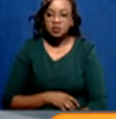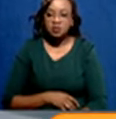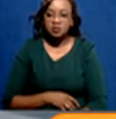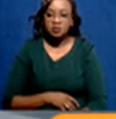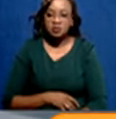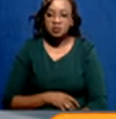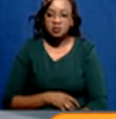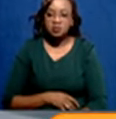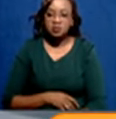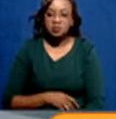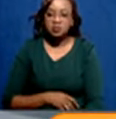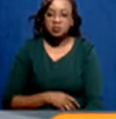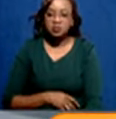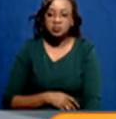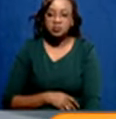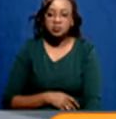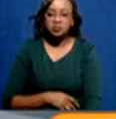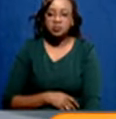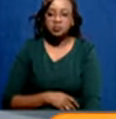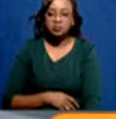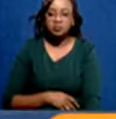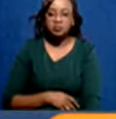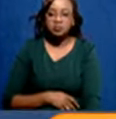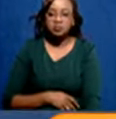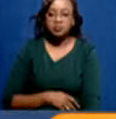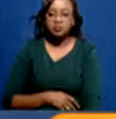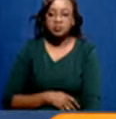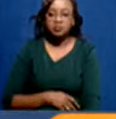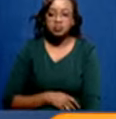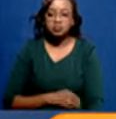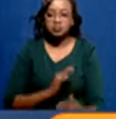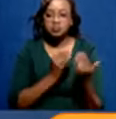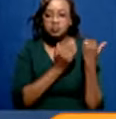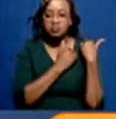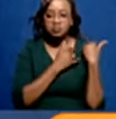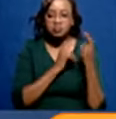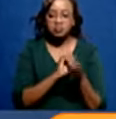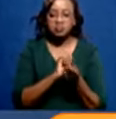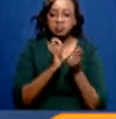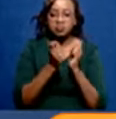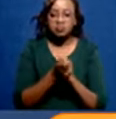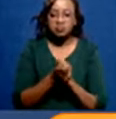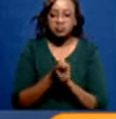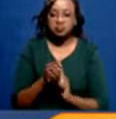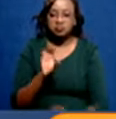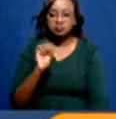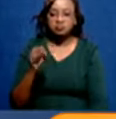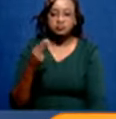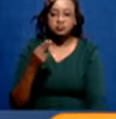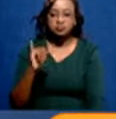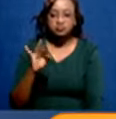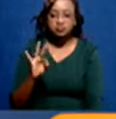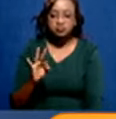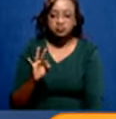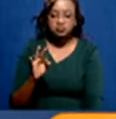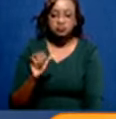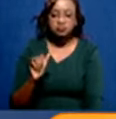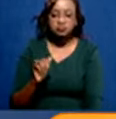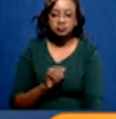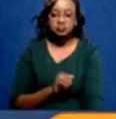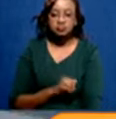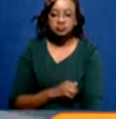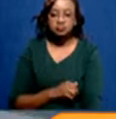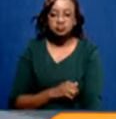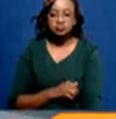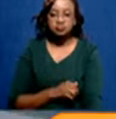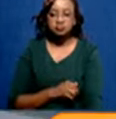before. So transferring the mandate of NHIF to the Social Health Authority, in practical sense, what is that? It's going to be a bit of a complex process,